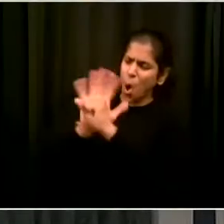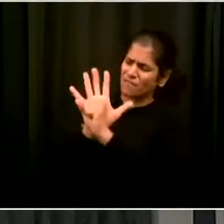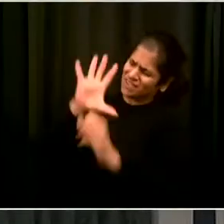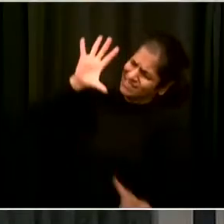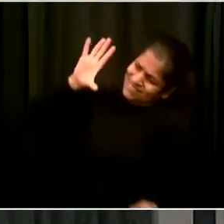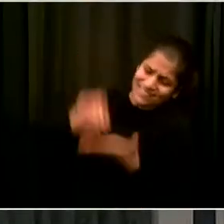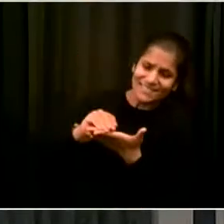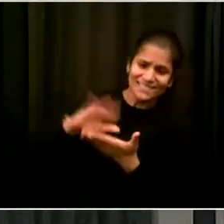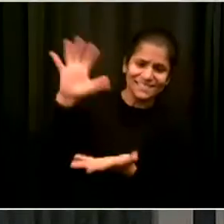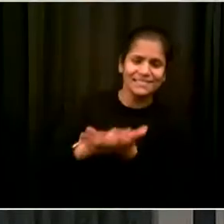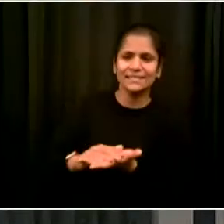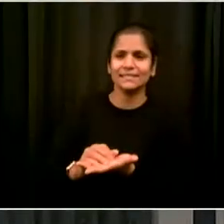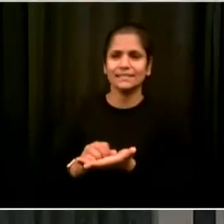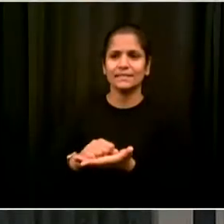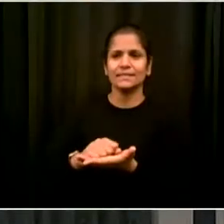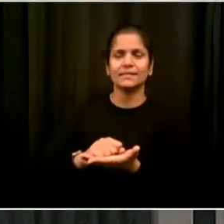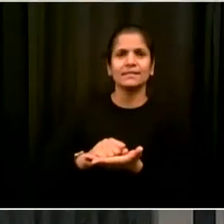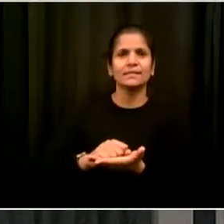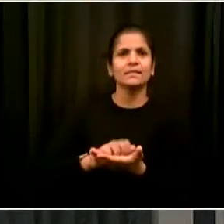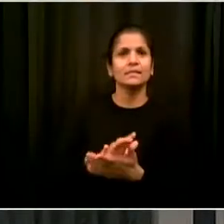Journal.